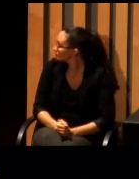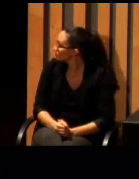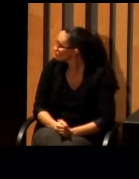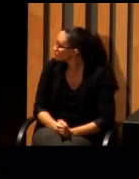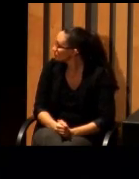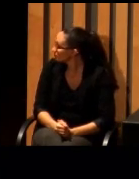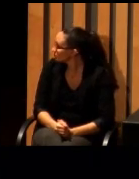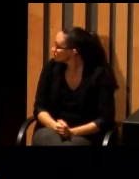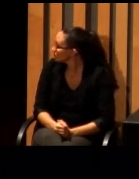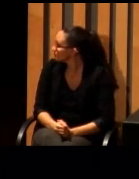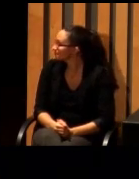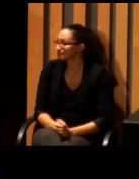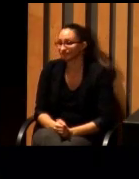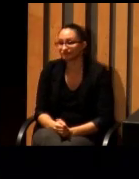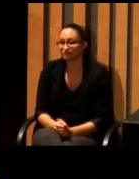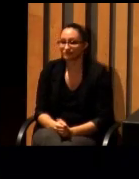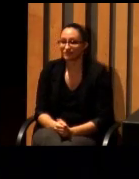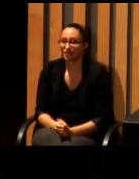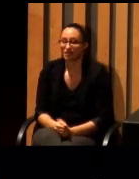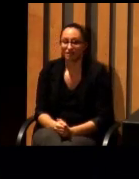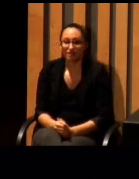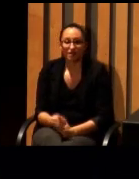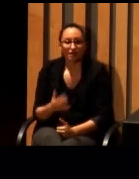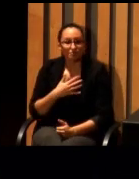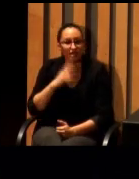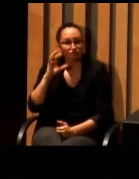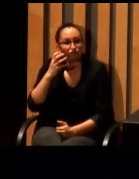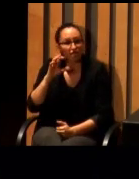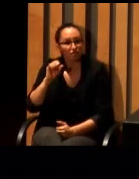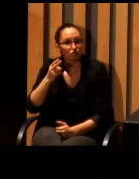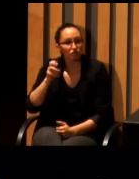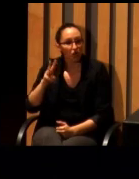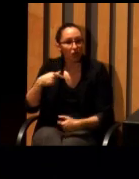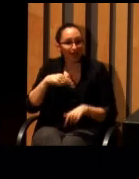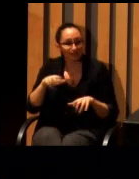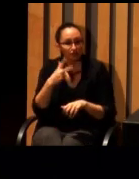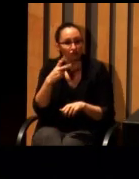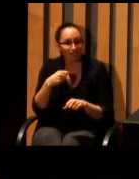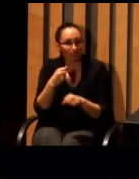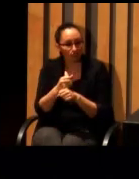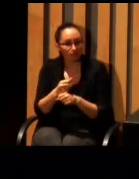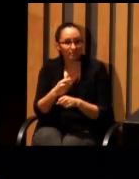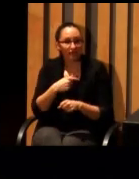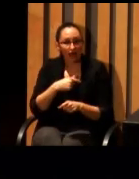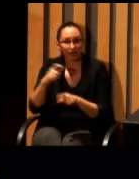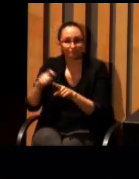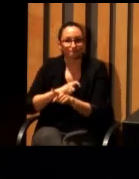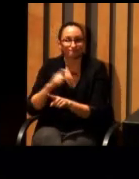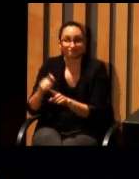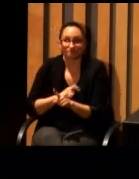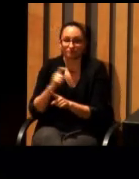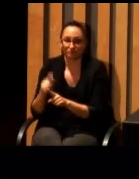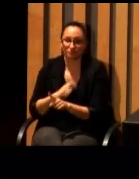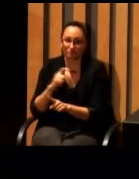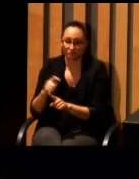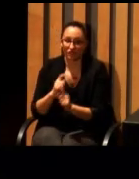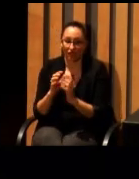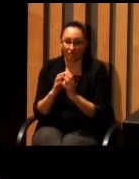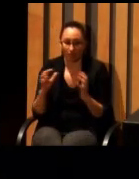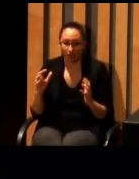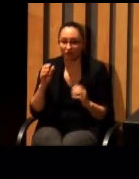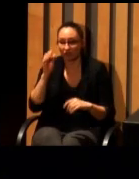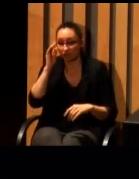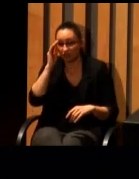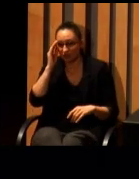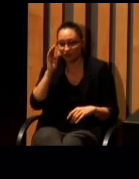having taken a lot of phone calls over the year on my radio show that I did for 3.5 years, that topic,